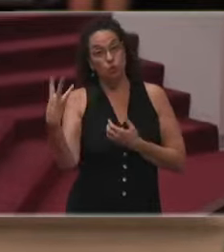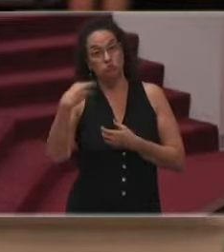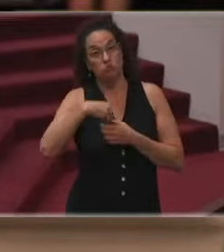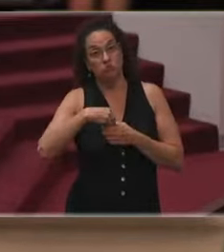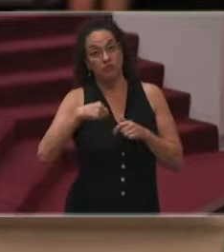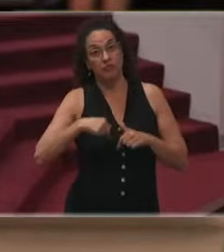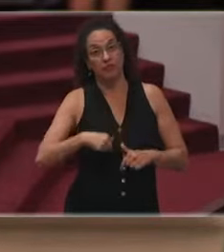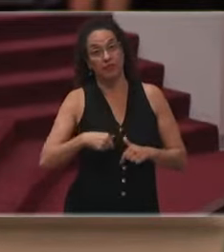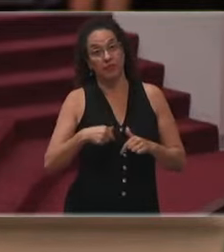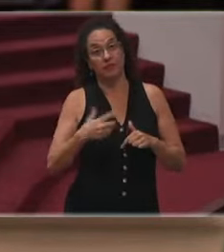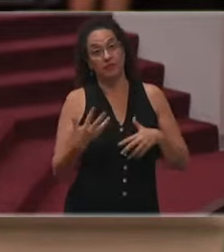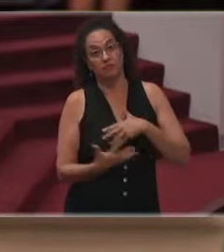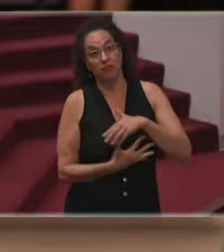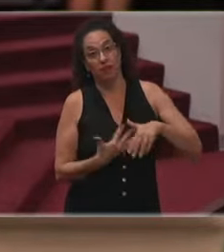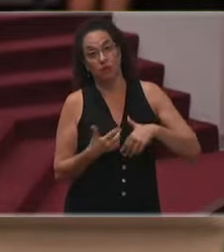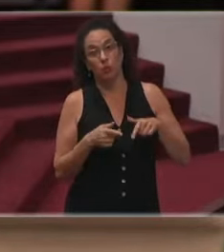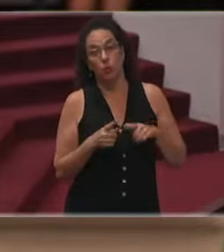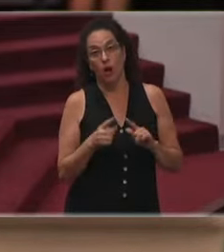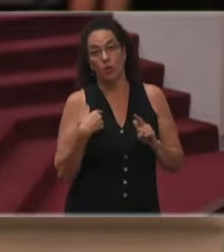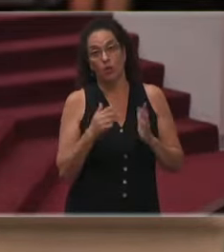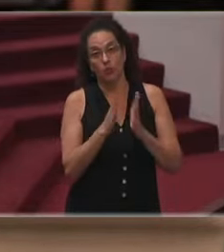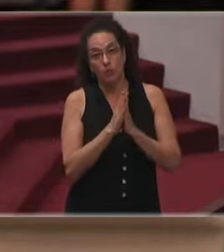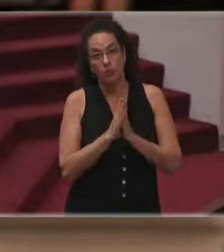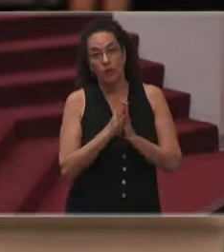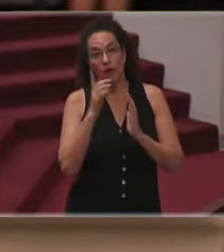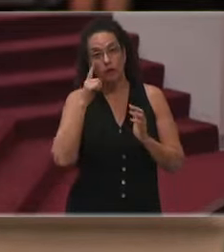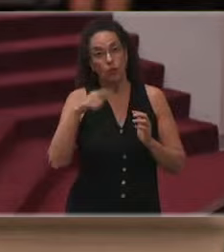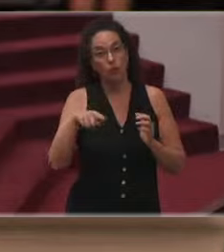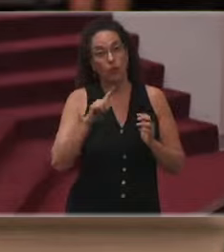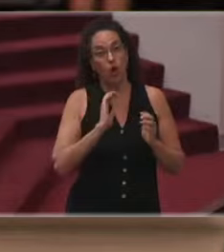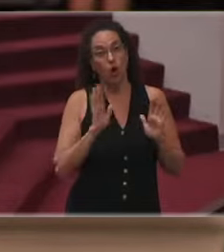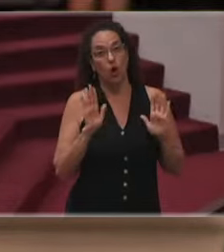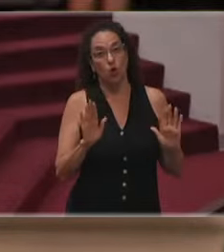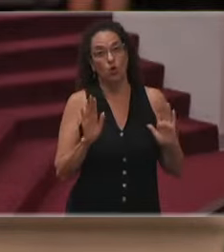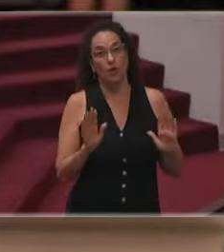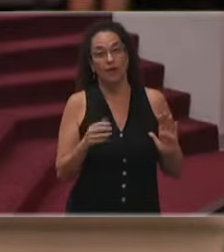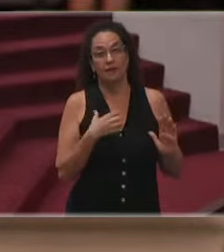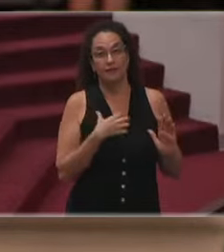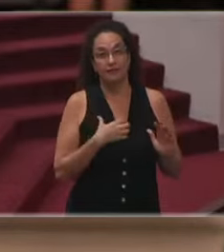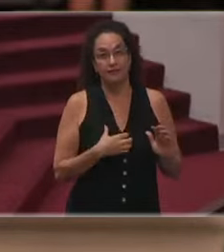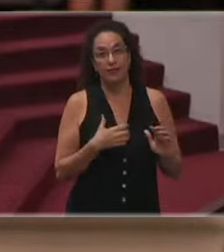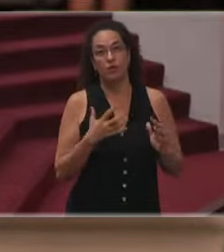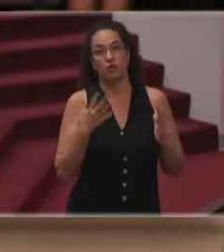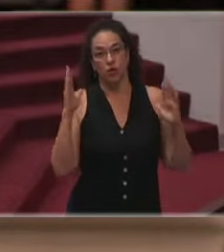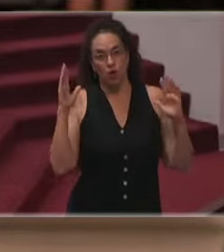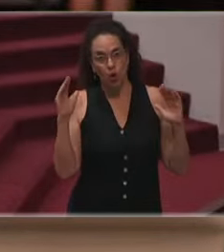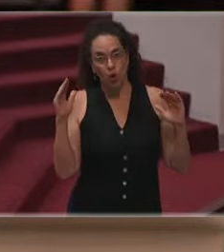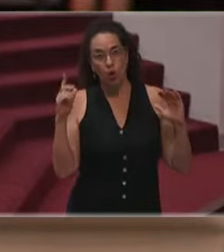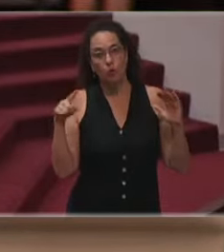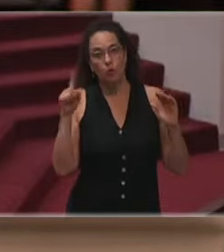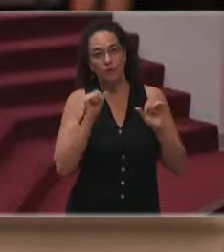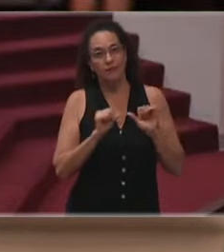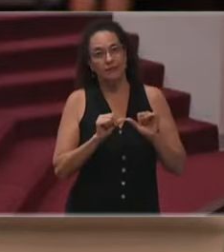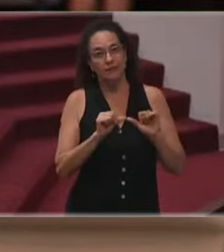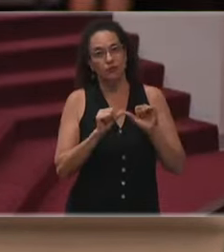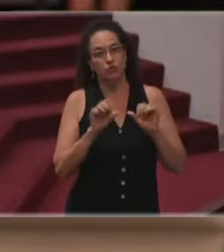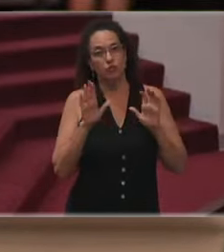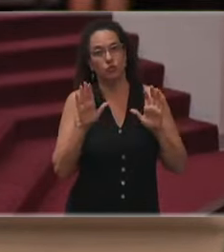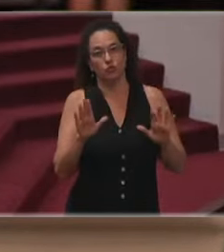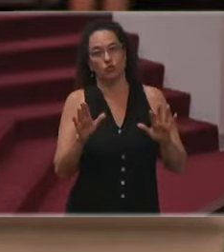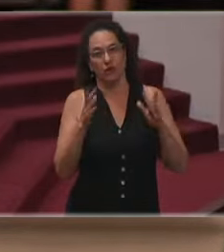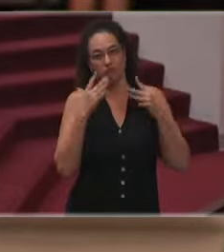we pray for you, it is our great desire and hope that you would continue that great fellowship that